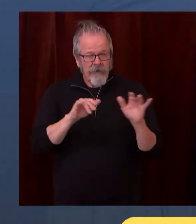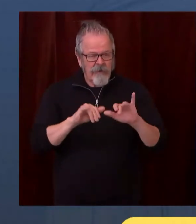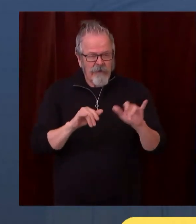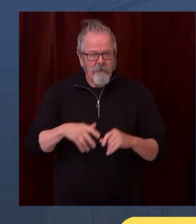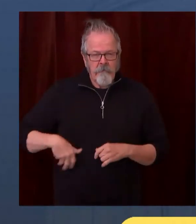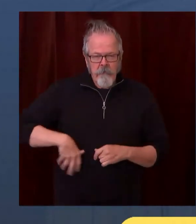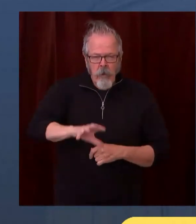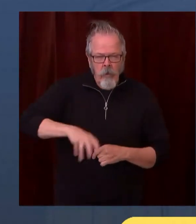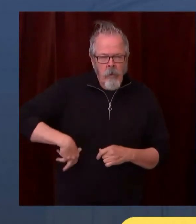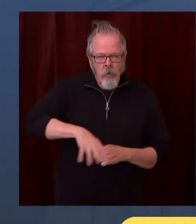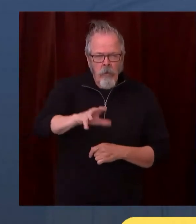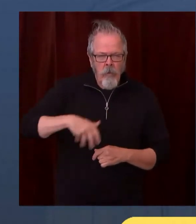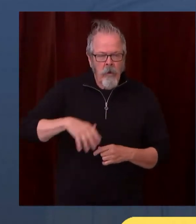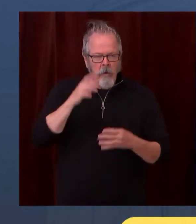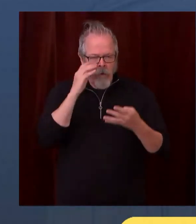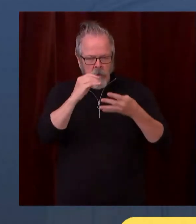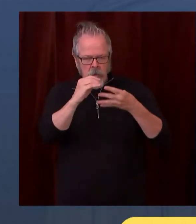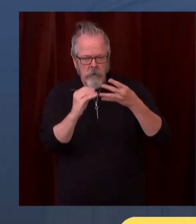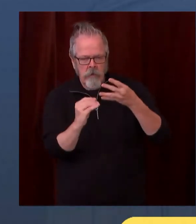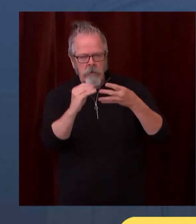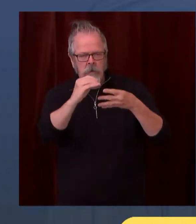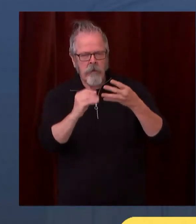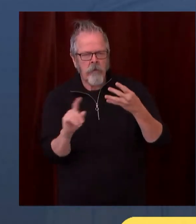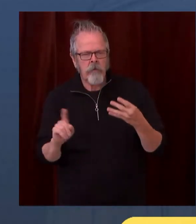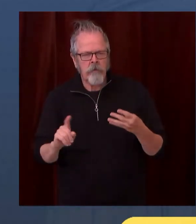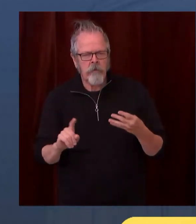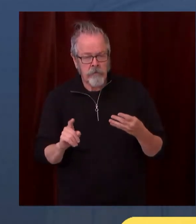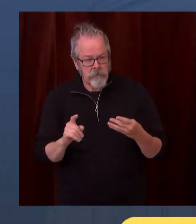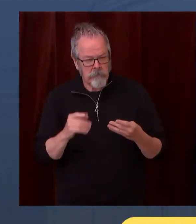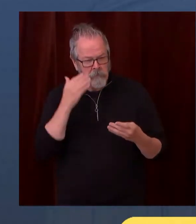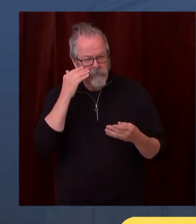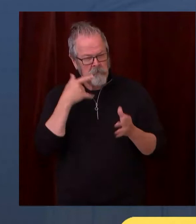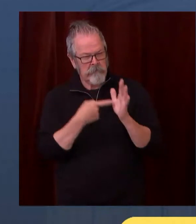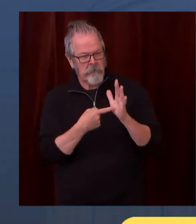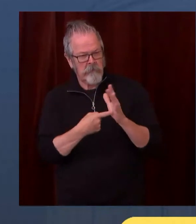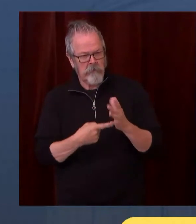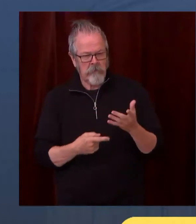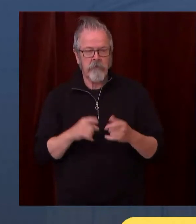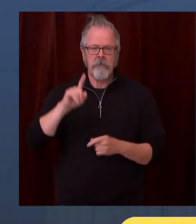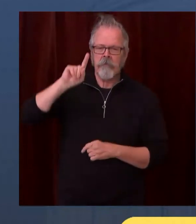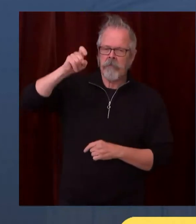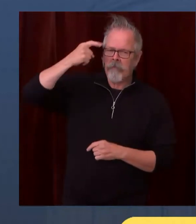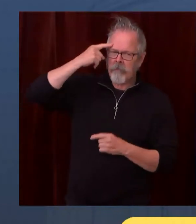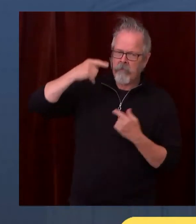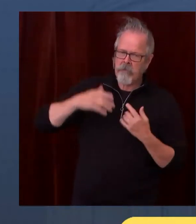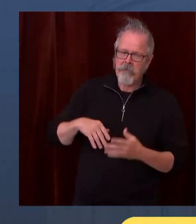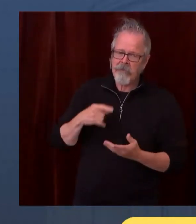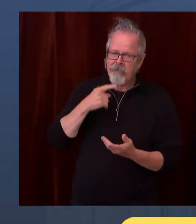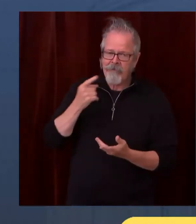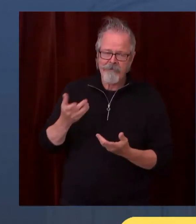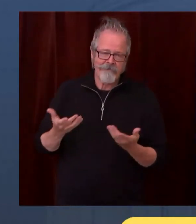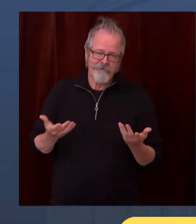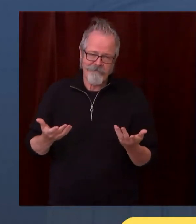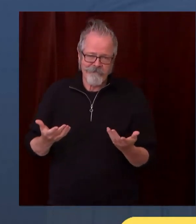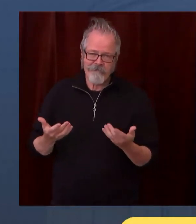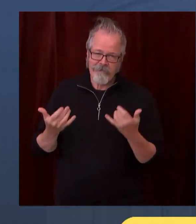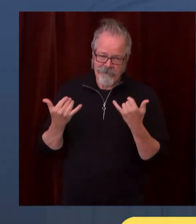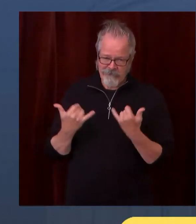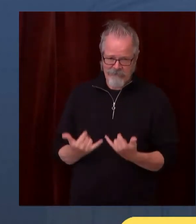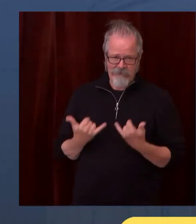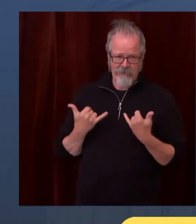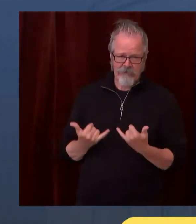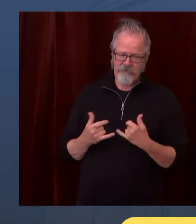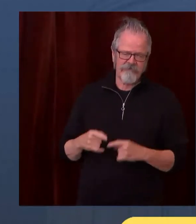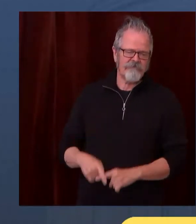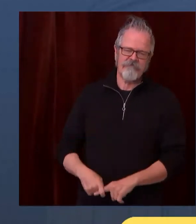those because the numbers are too high. We're still not below 1. We're still losing, 2 dozen lives a day, which is